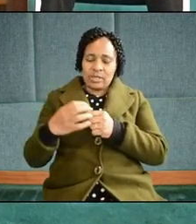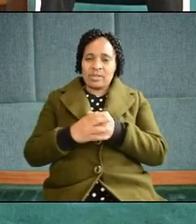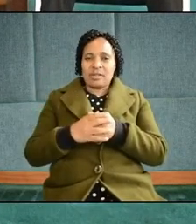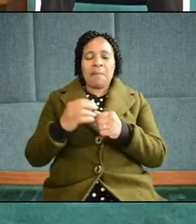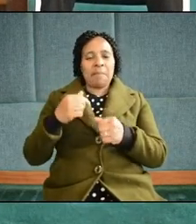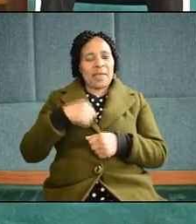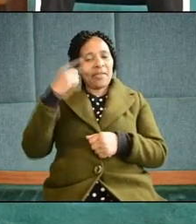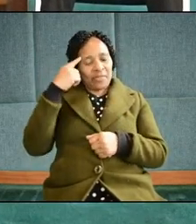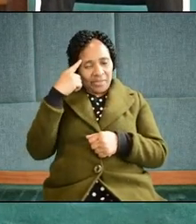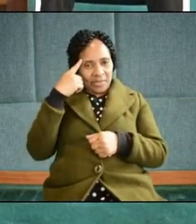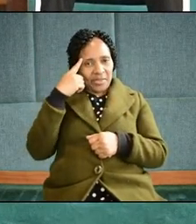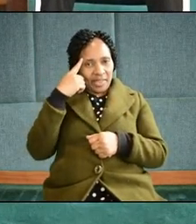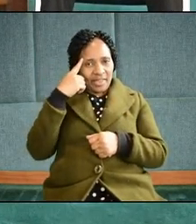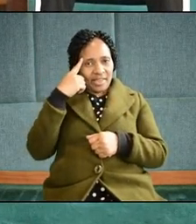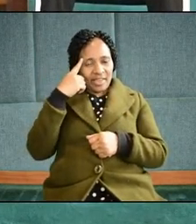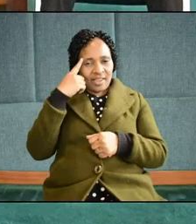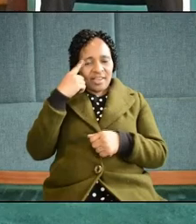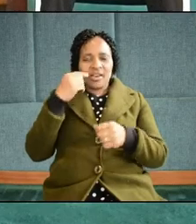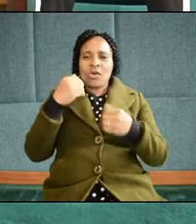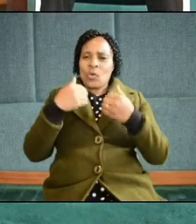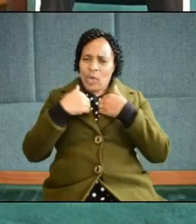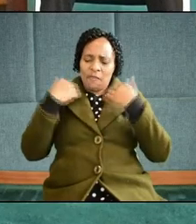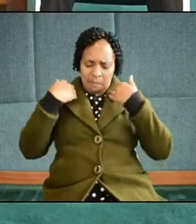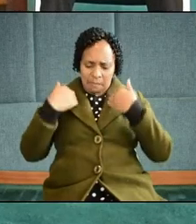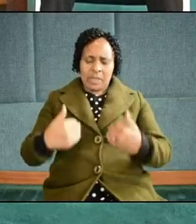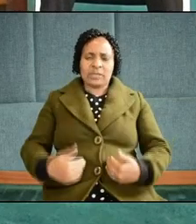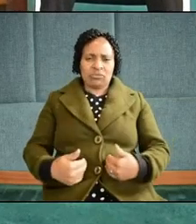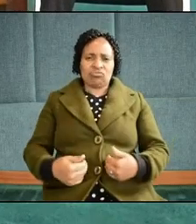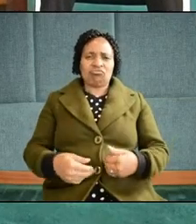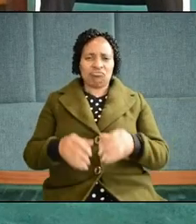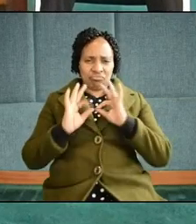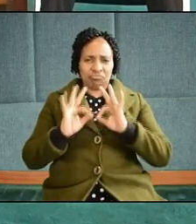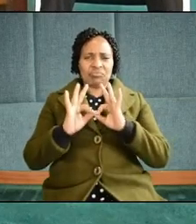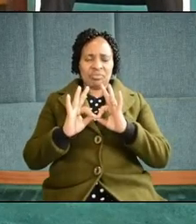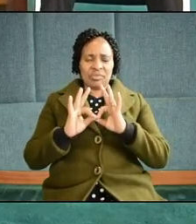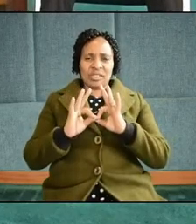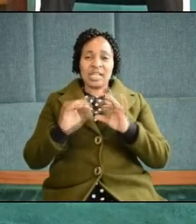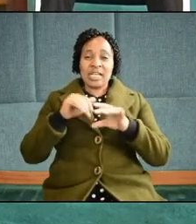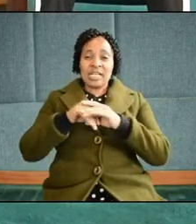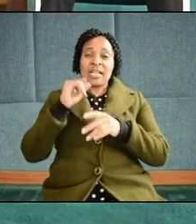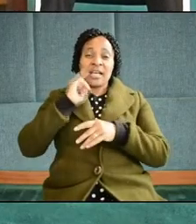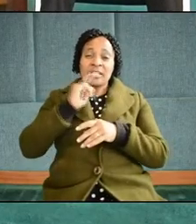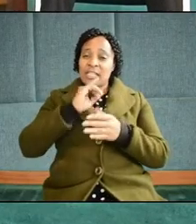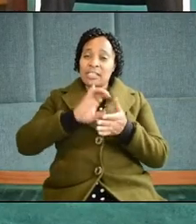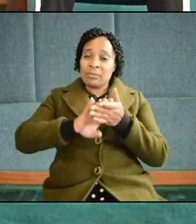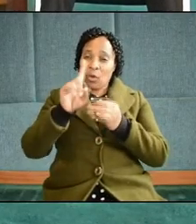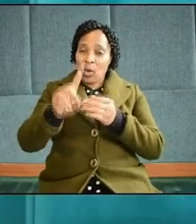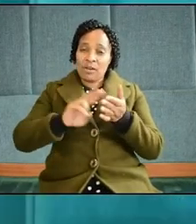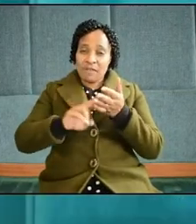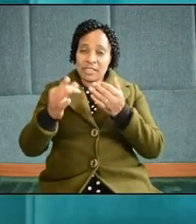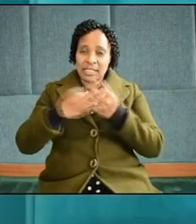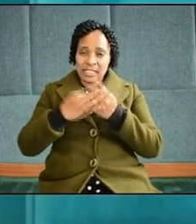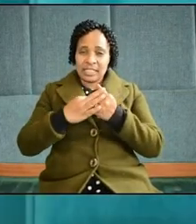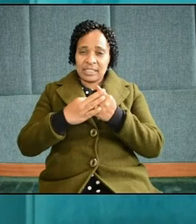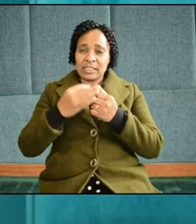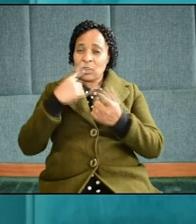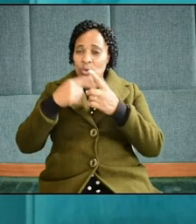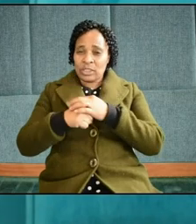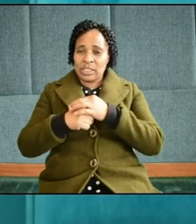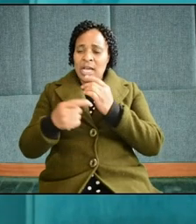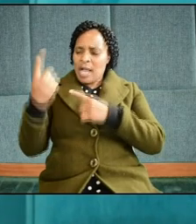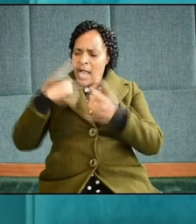I think we are intellectual beings, and in Isaiah 1:8, God says, "Come, let us reason